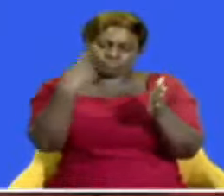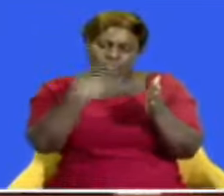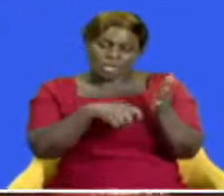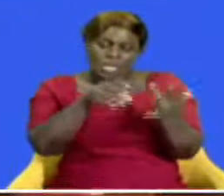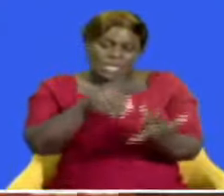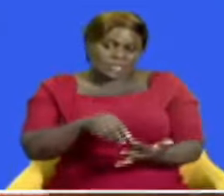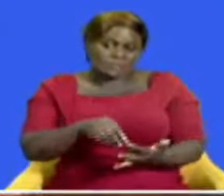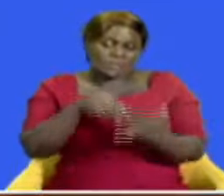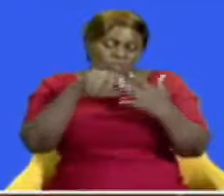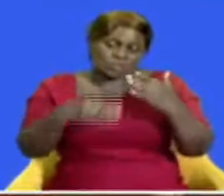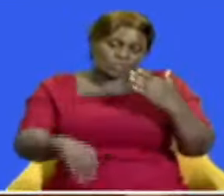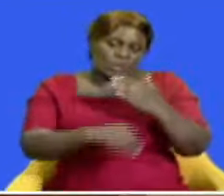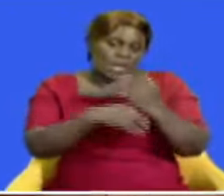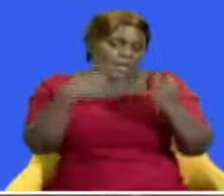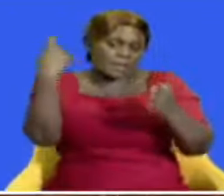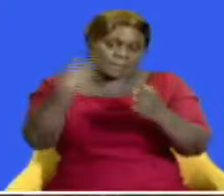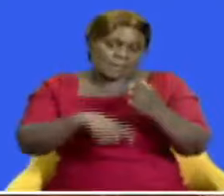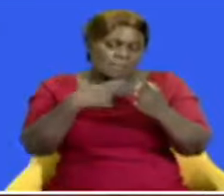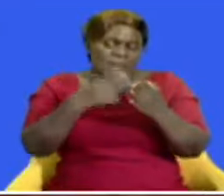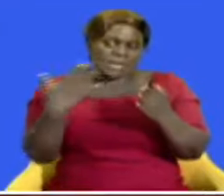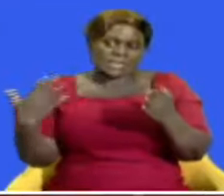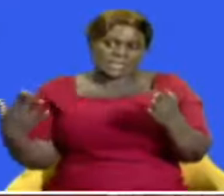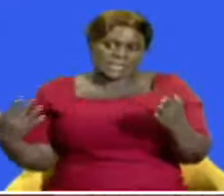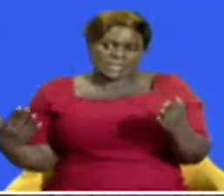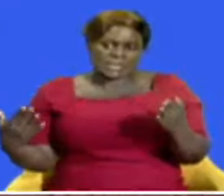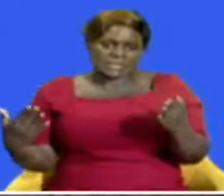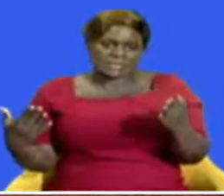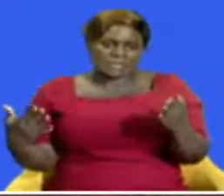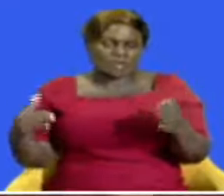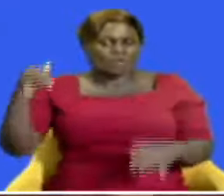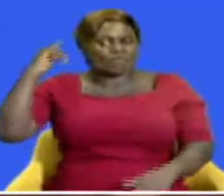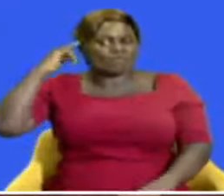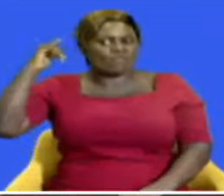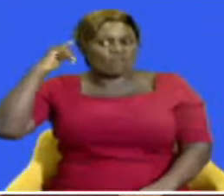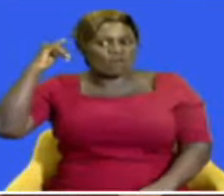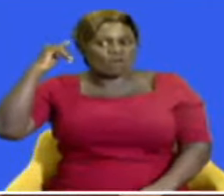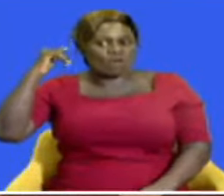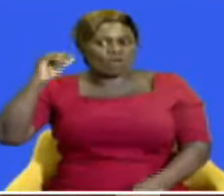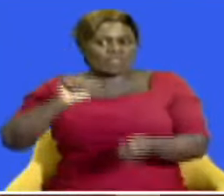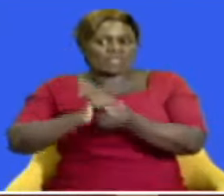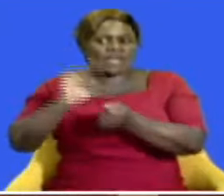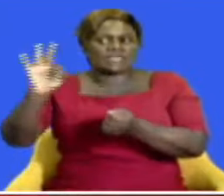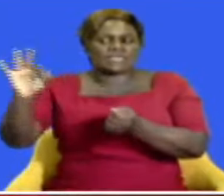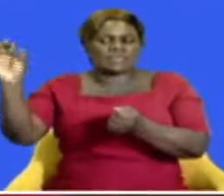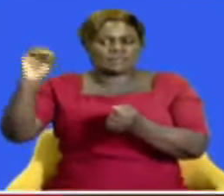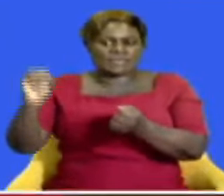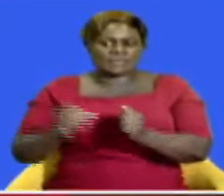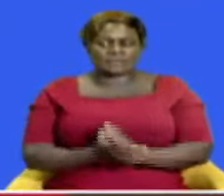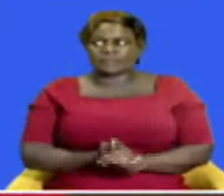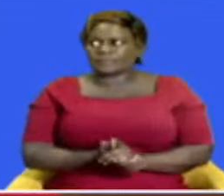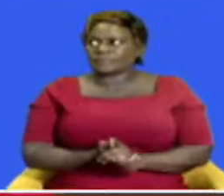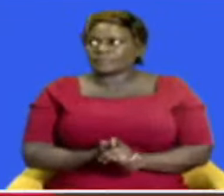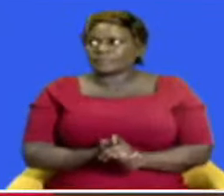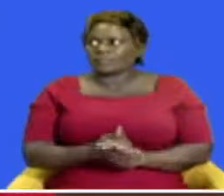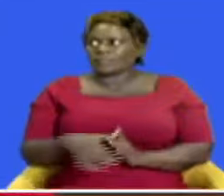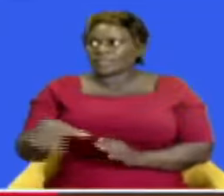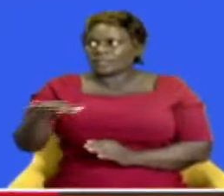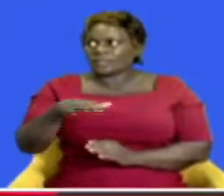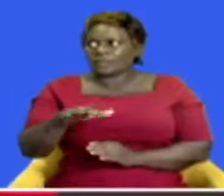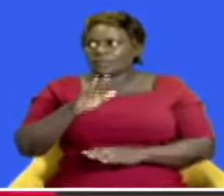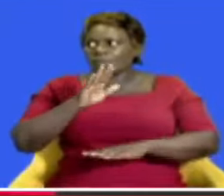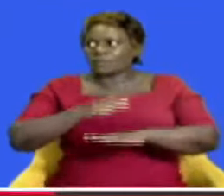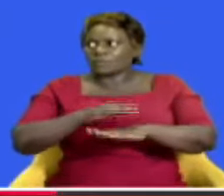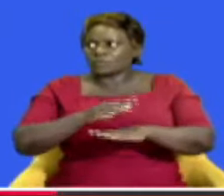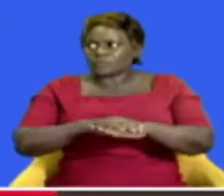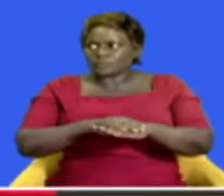haswa hatua ya kuongeza ushuru kwa bidhaa kwa pesa za rununu kwa 15%. Getting an environment that's favorable